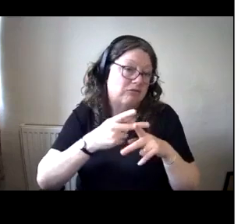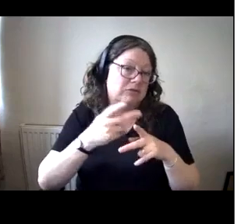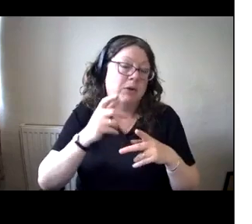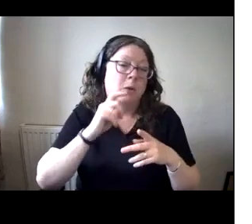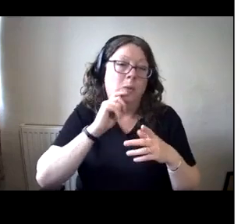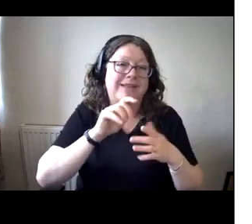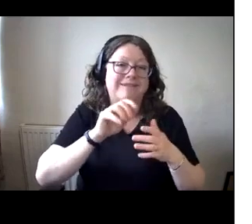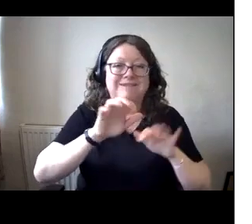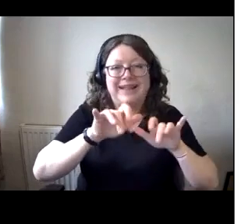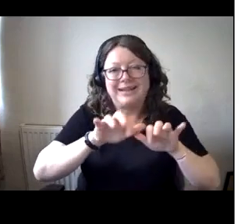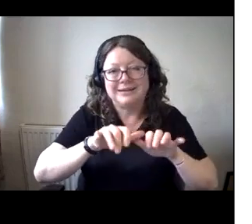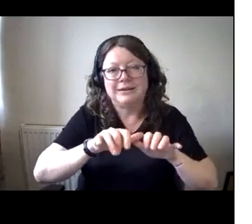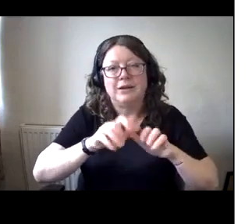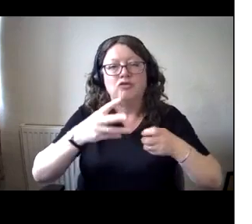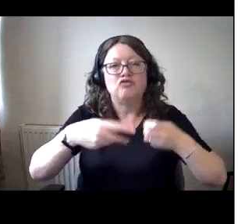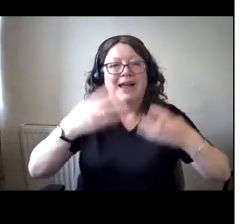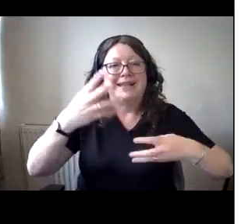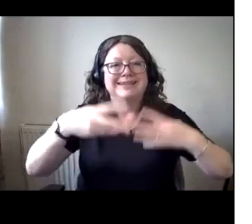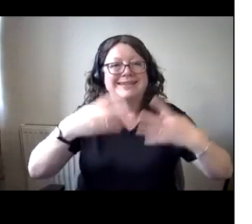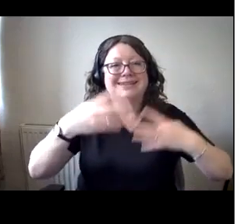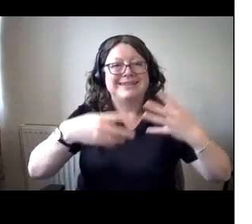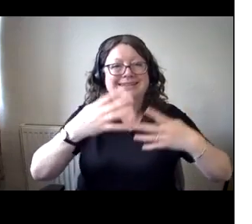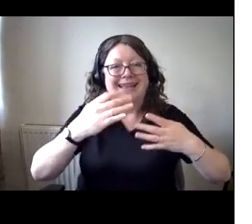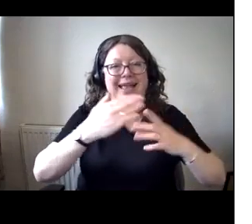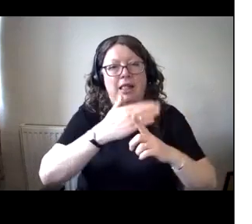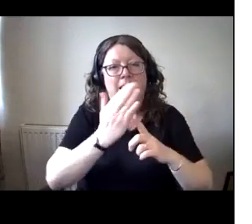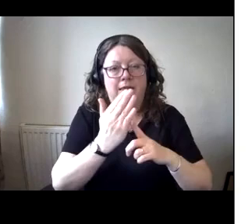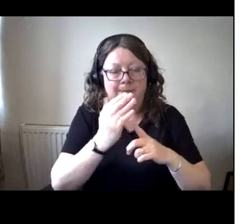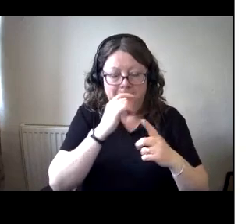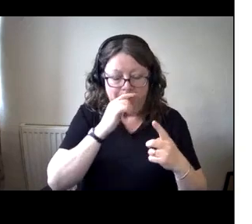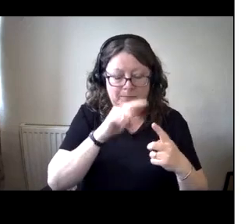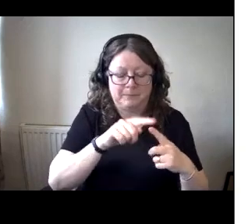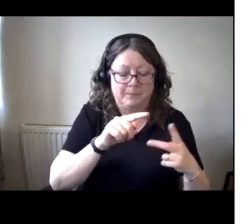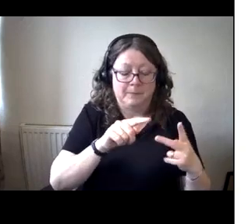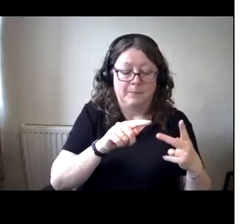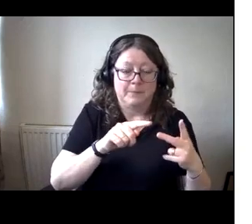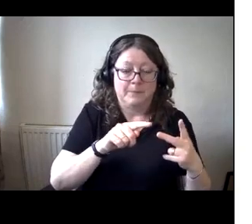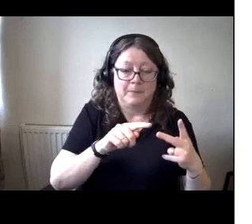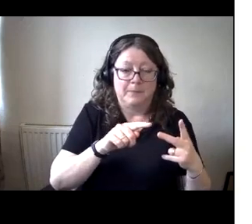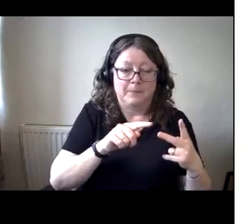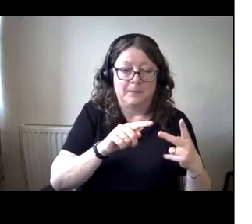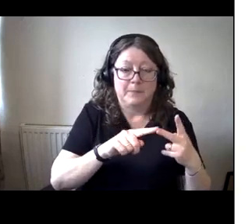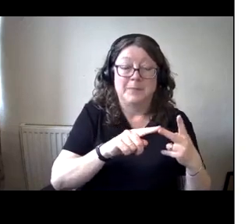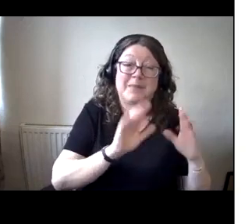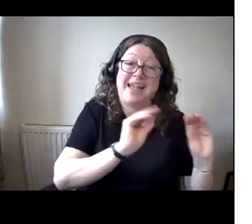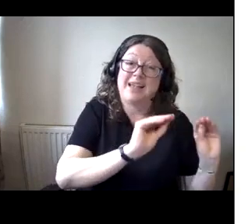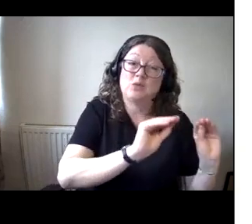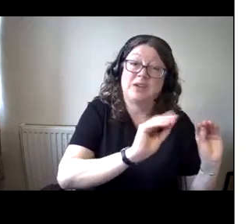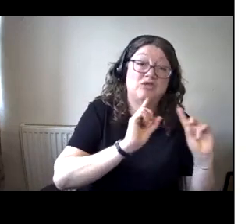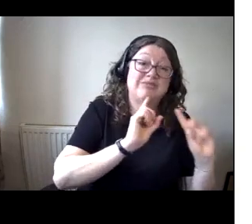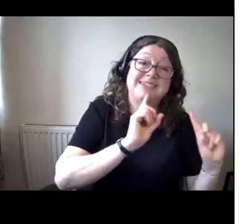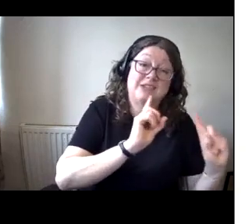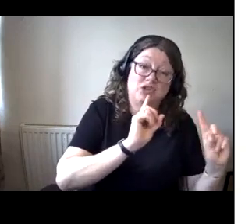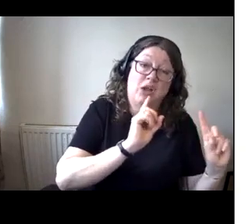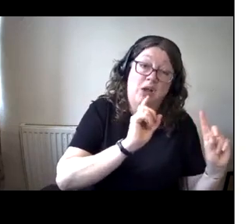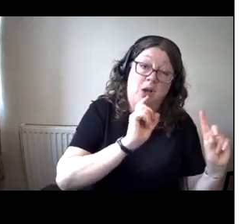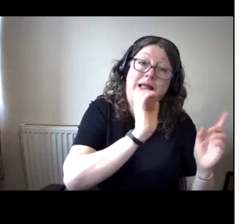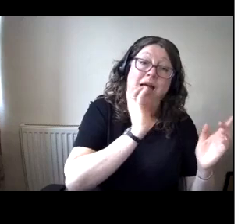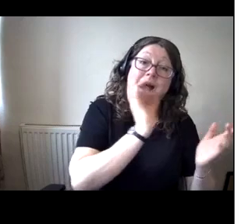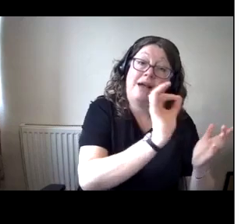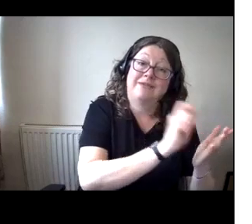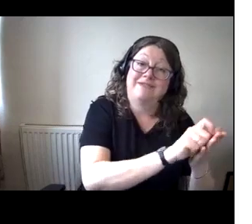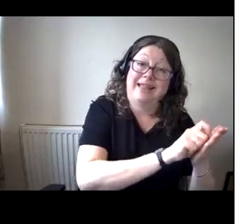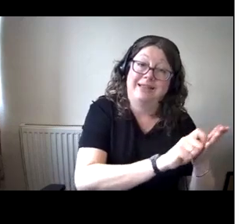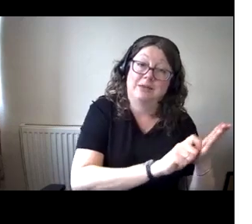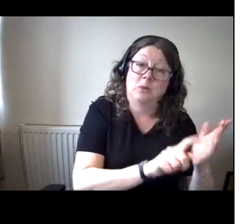identify if those characteristics are present in the home setting, and quite often the education setting will also be asked to complete one